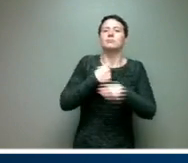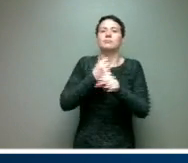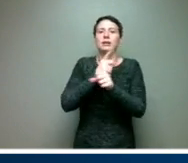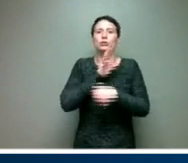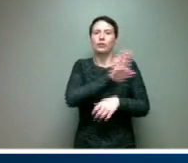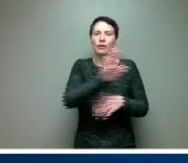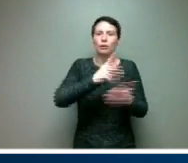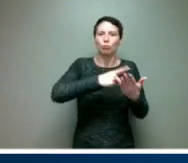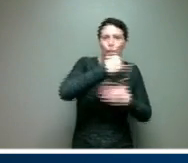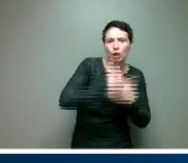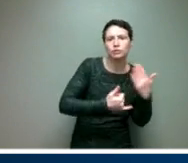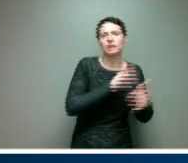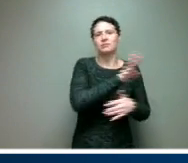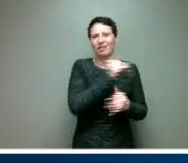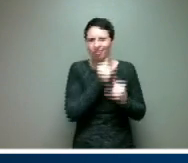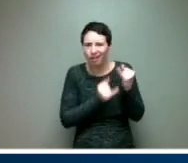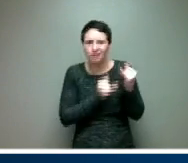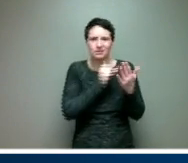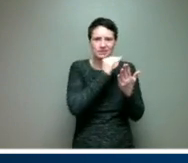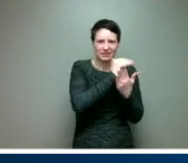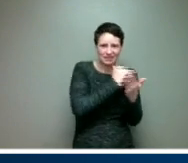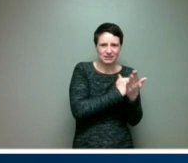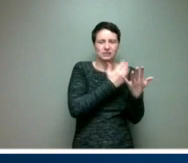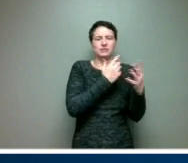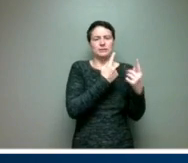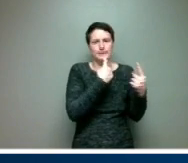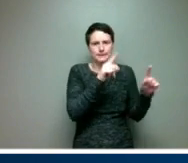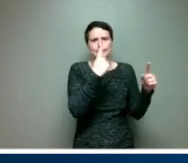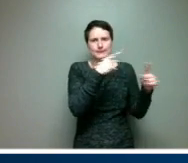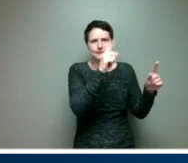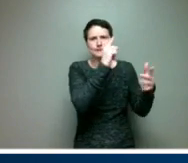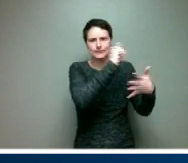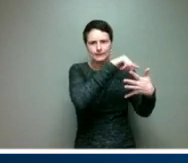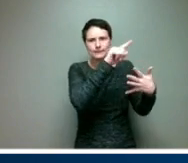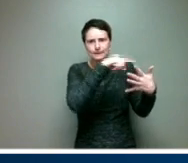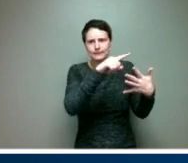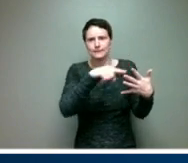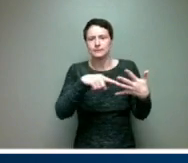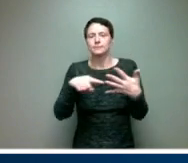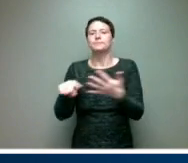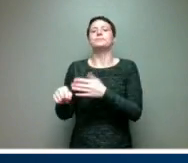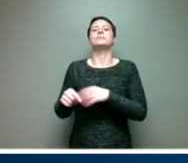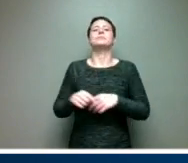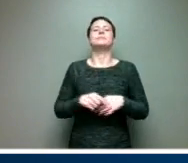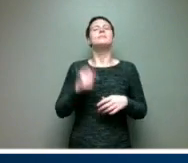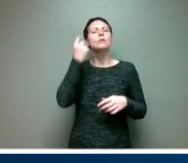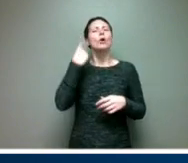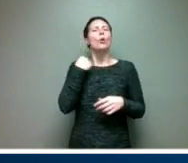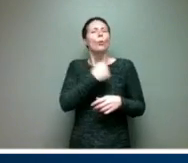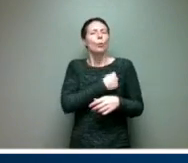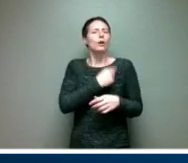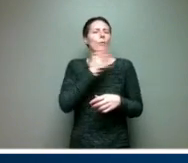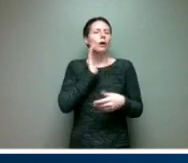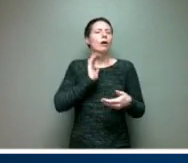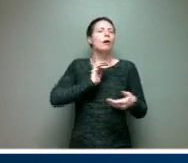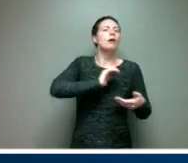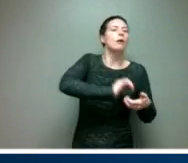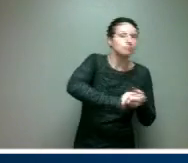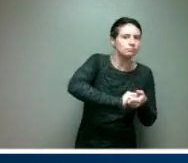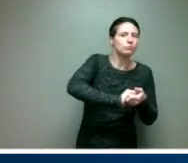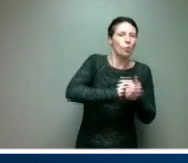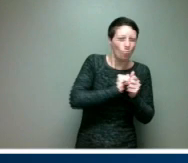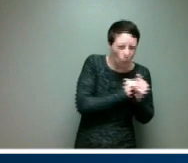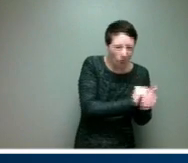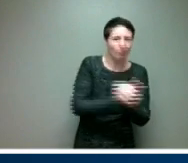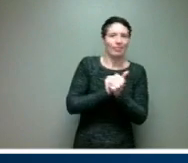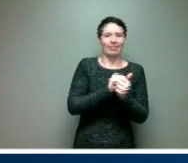these times. And we, again, as I stated, we're going to work with them to capture those moments.